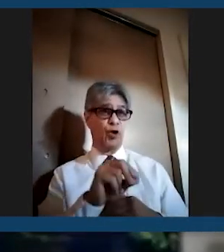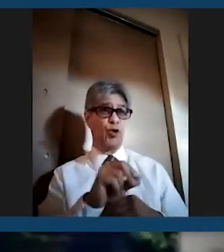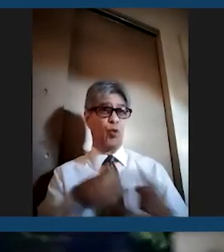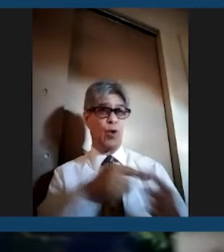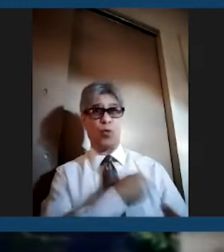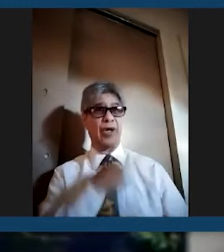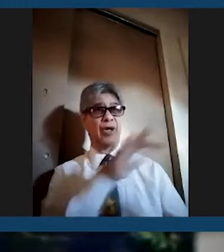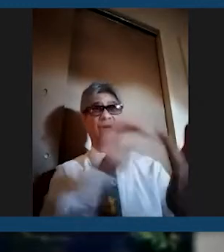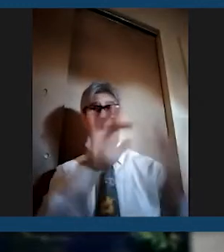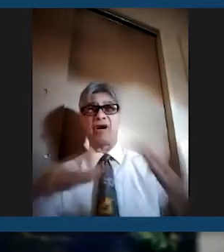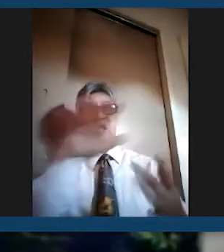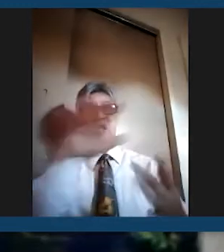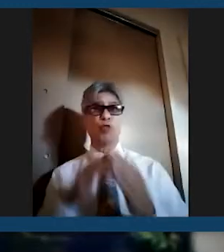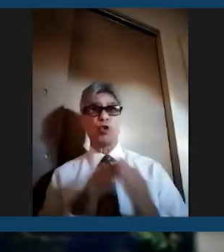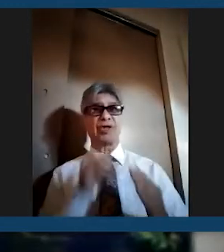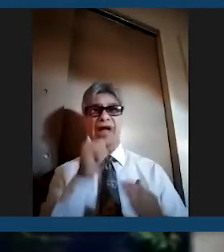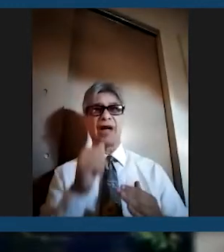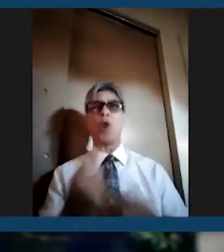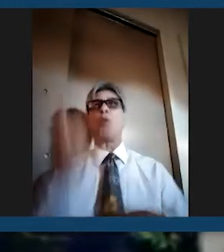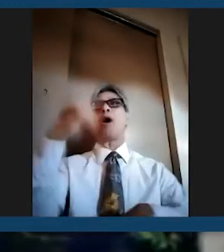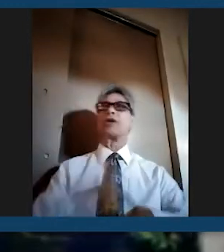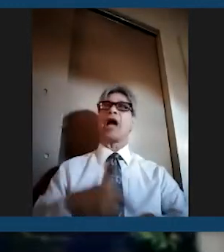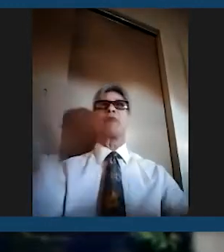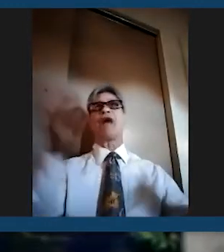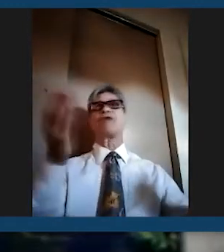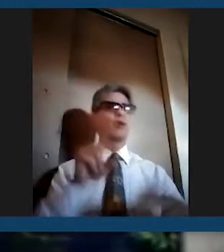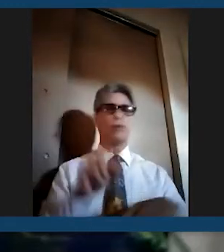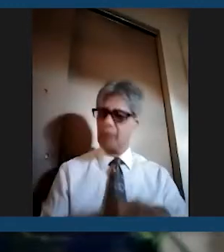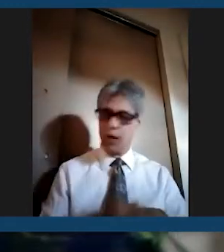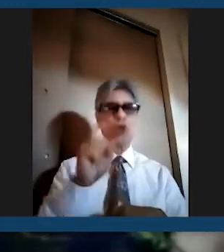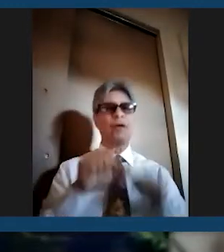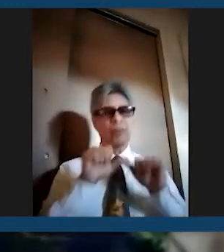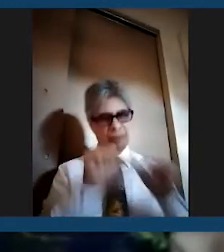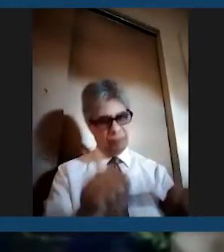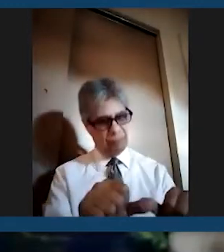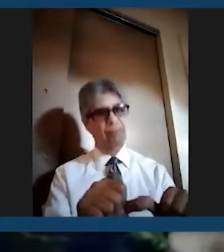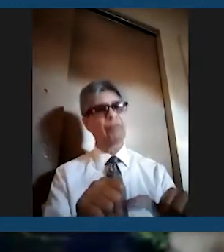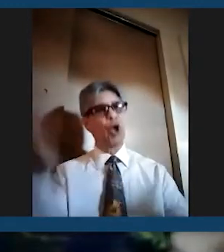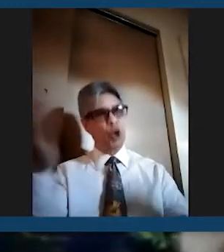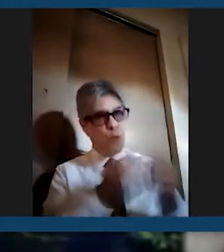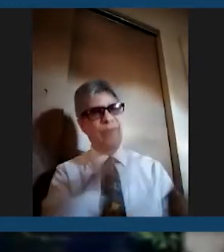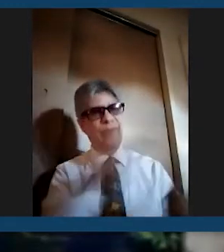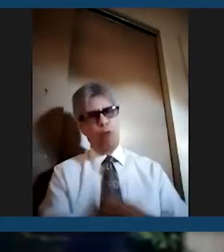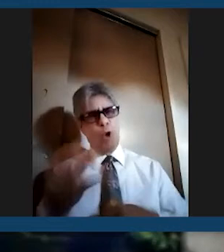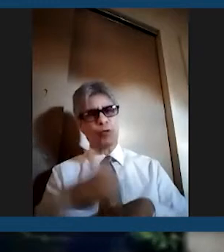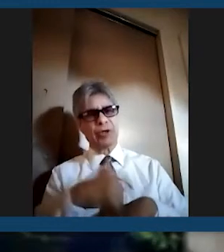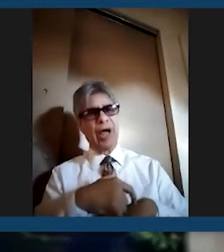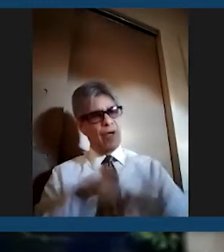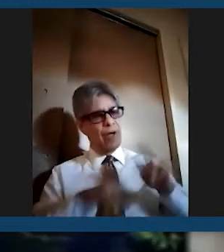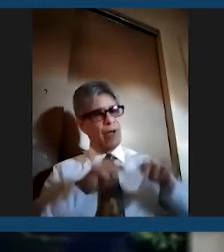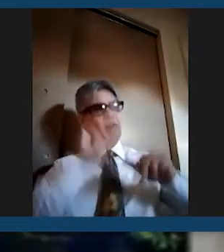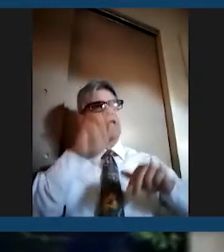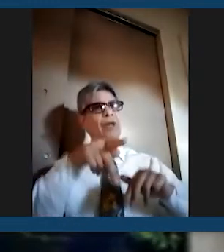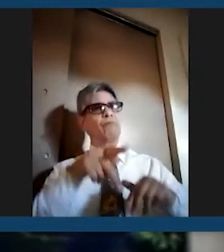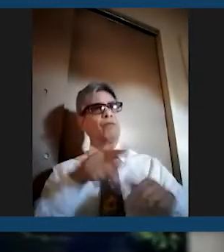that it's not a one-time conversation. Like you have to talk to them multiple times to really build that relationship, because they're